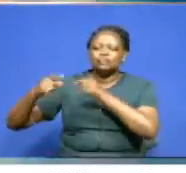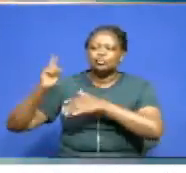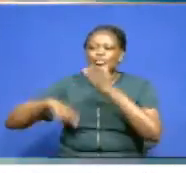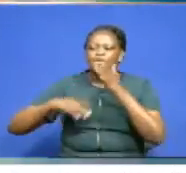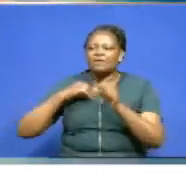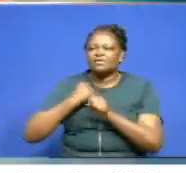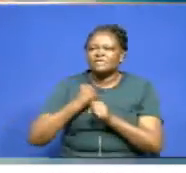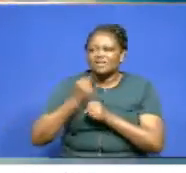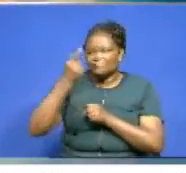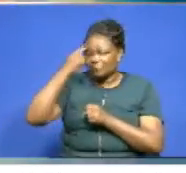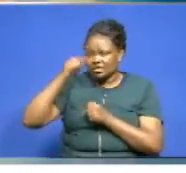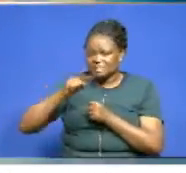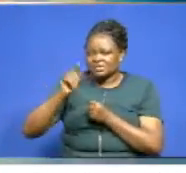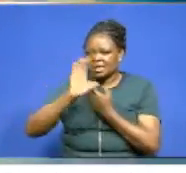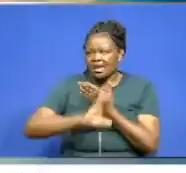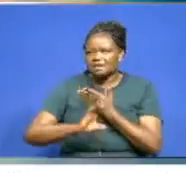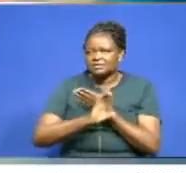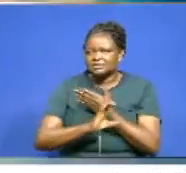this country,